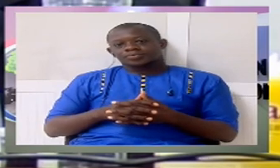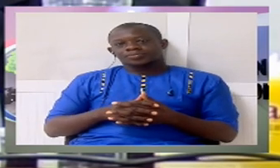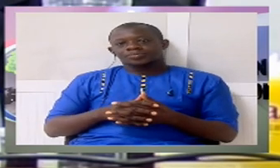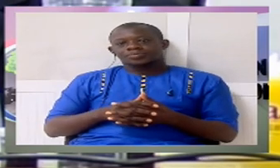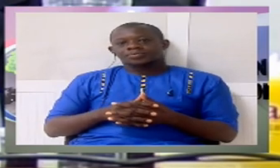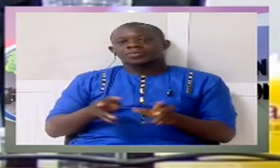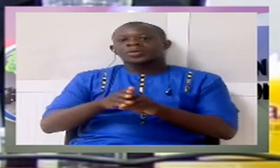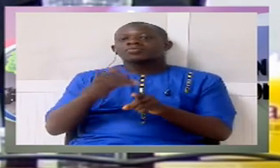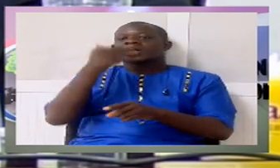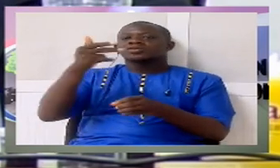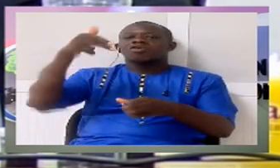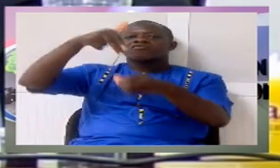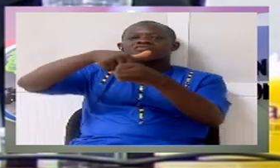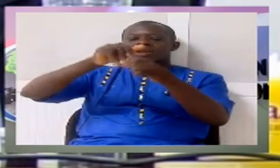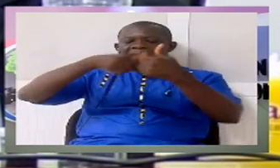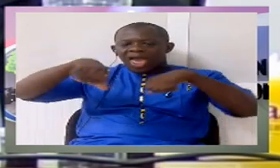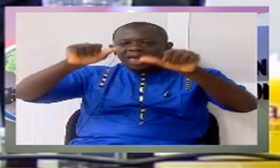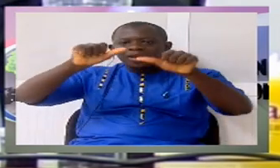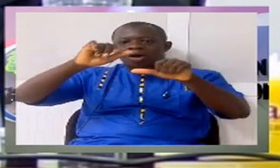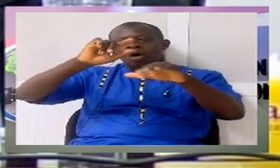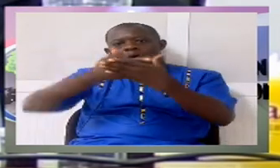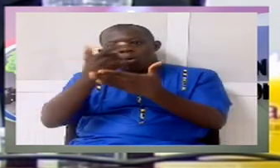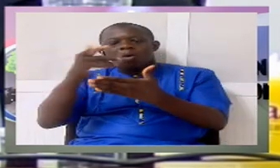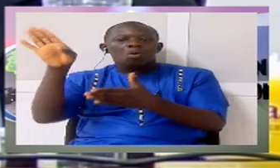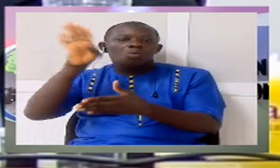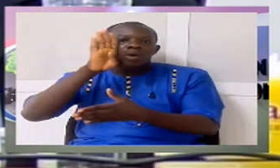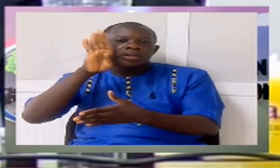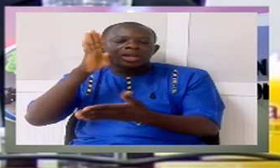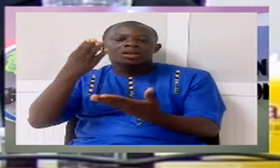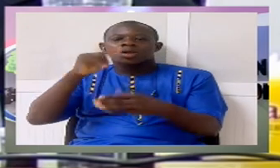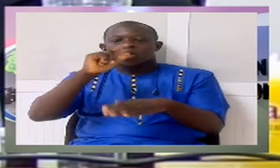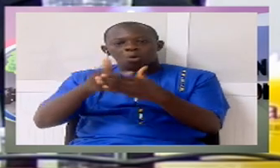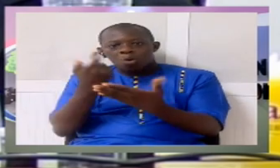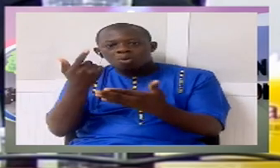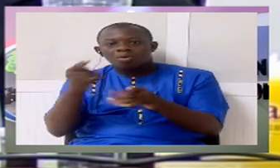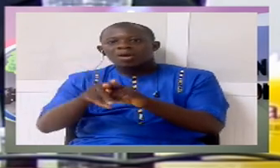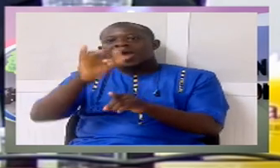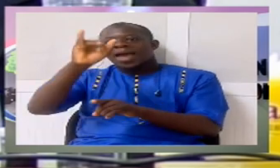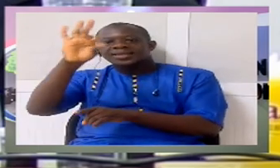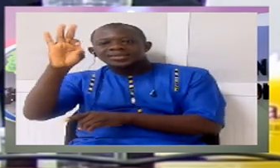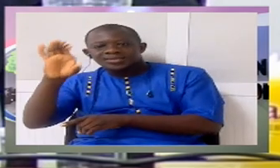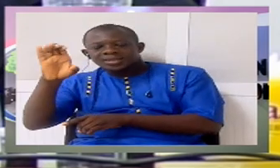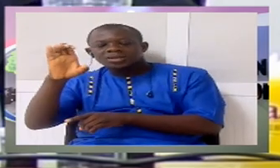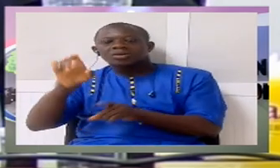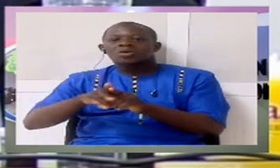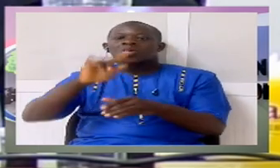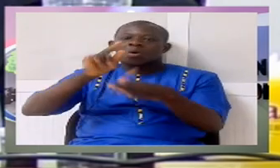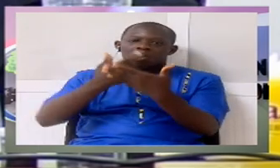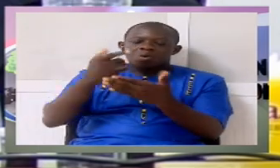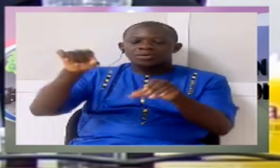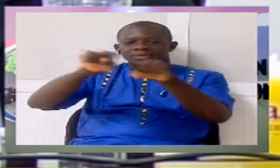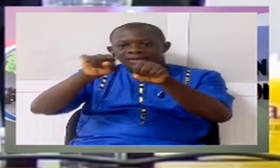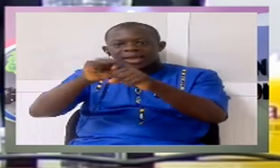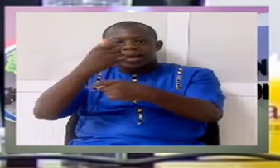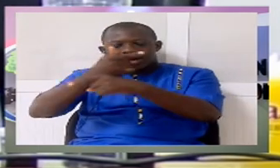Was it at the Atlas? Was it at the Cocoa Ocean? Was it at the ITC? Was it at